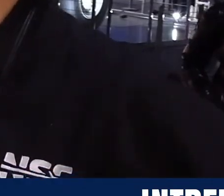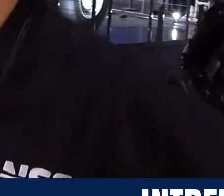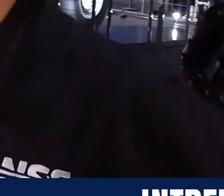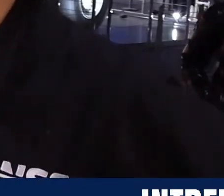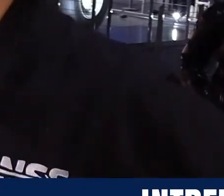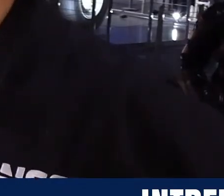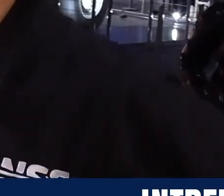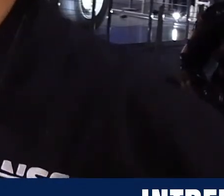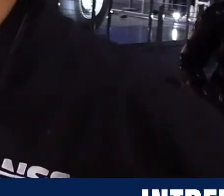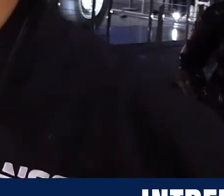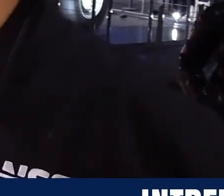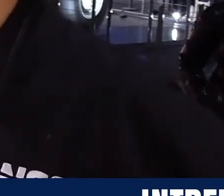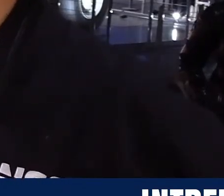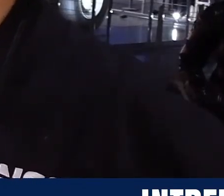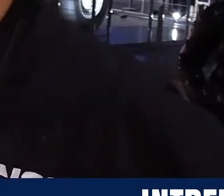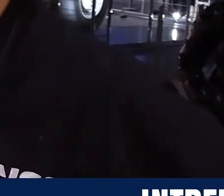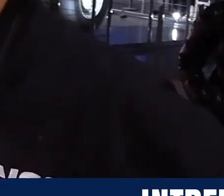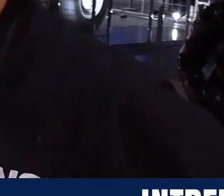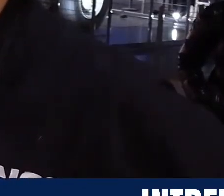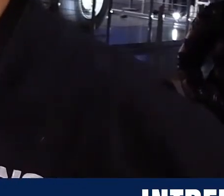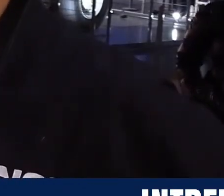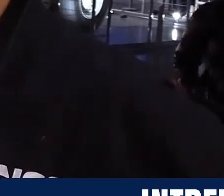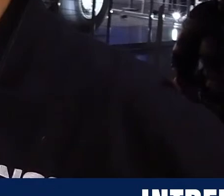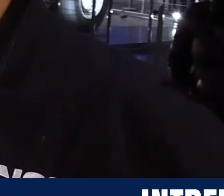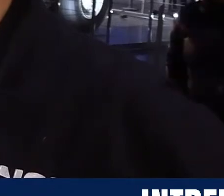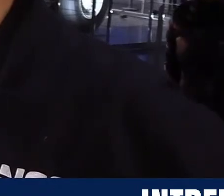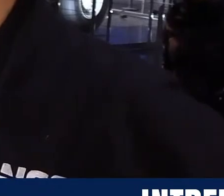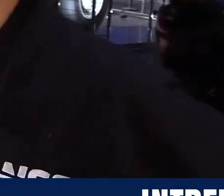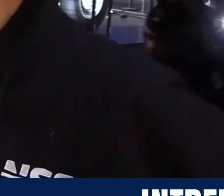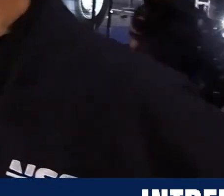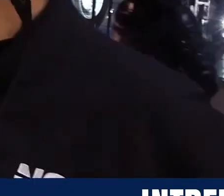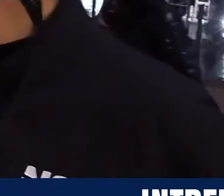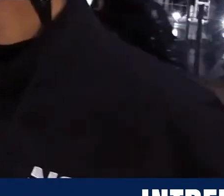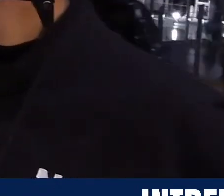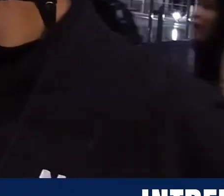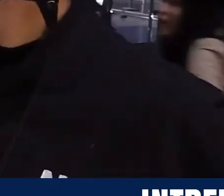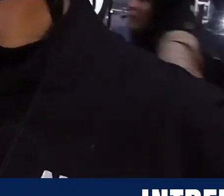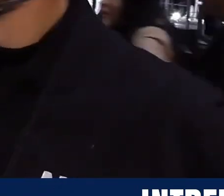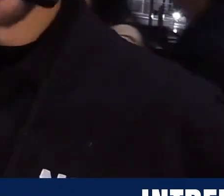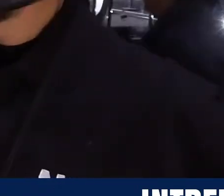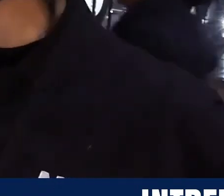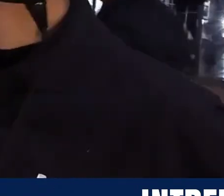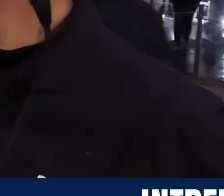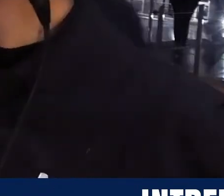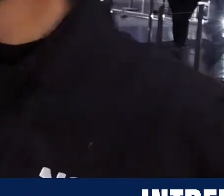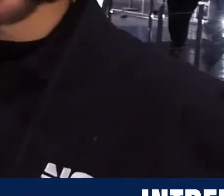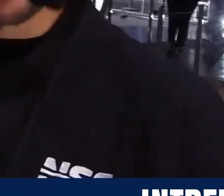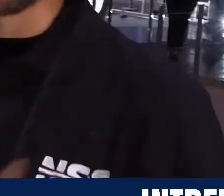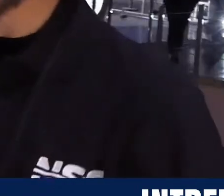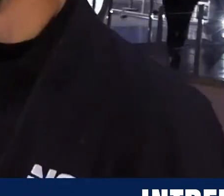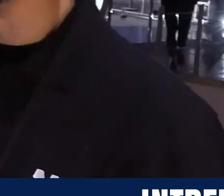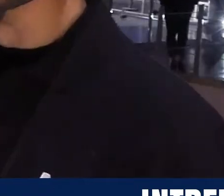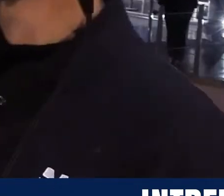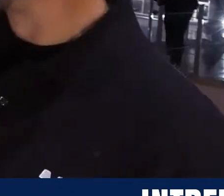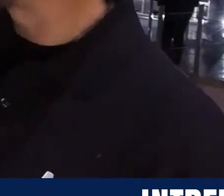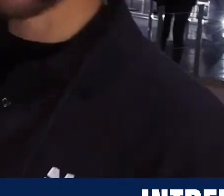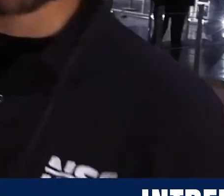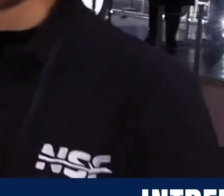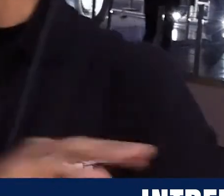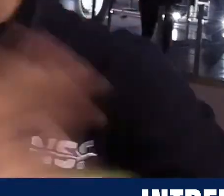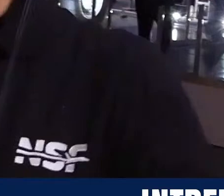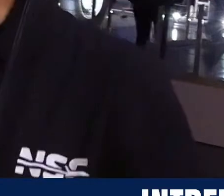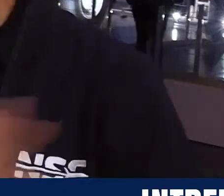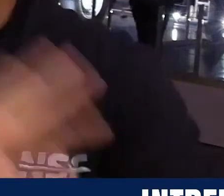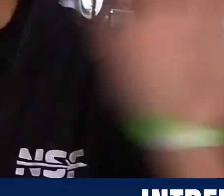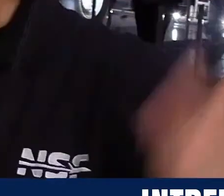how recovery will be for Artemis 2, and then also how SpaceX crew capsule stuff is. Maybe the diver. You know, I know Can we you get the want diver I that know does you the want backflip? Which is like